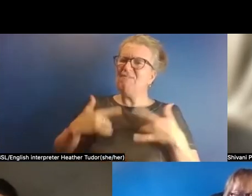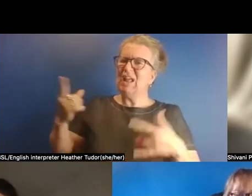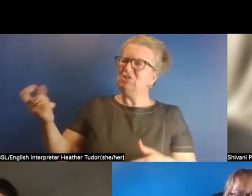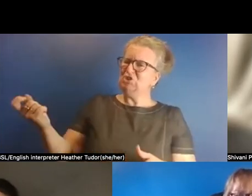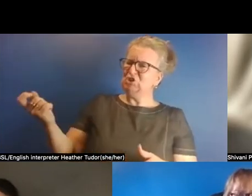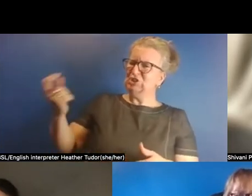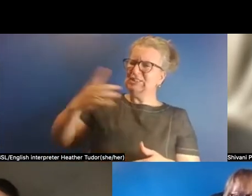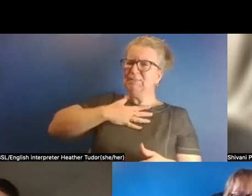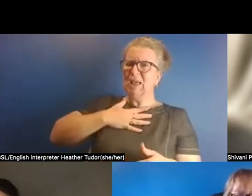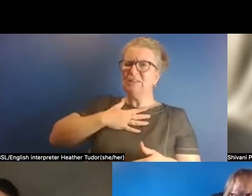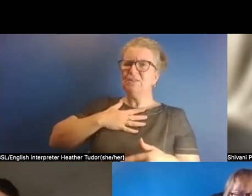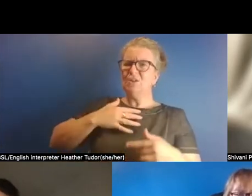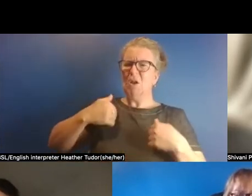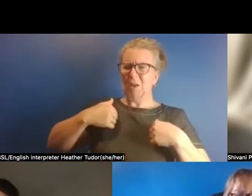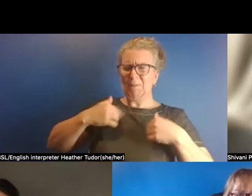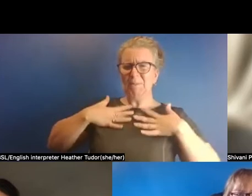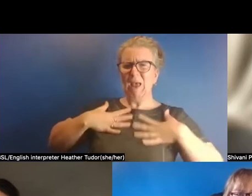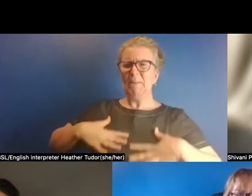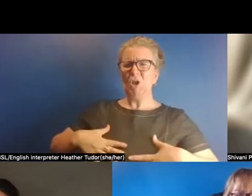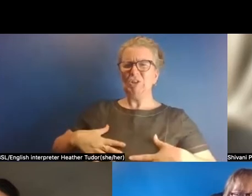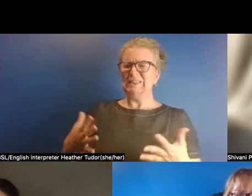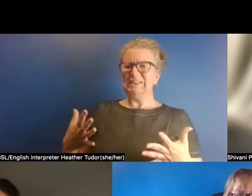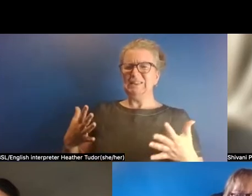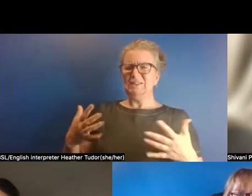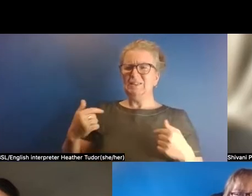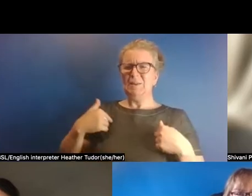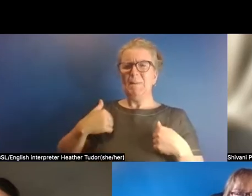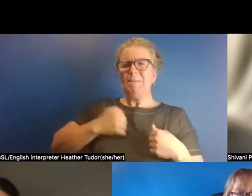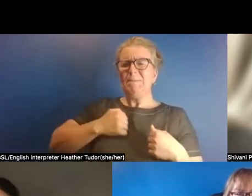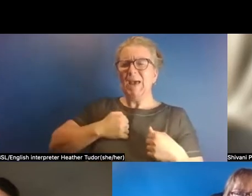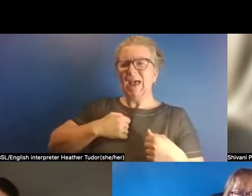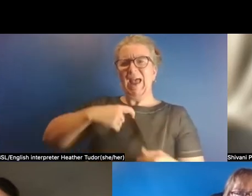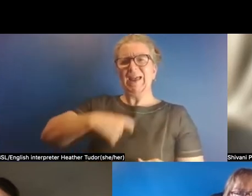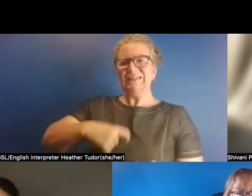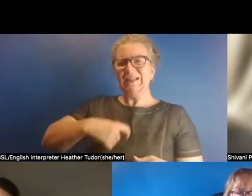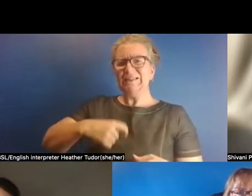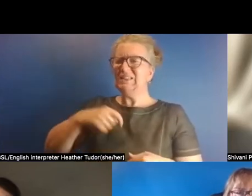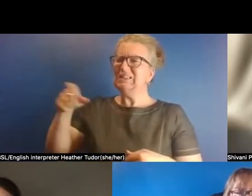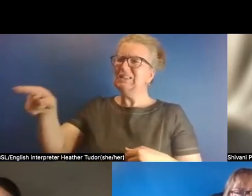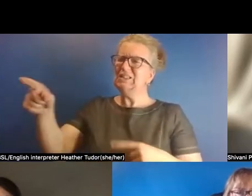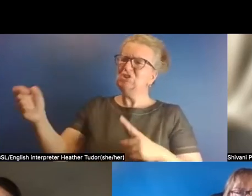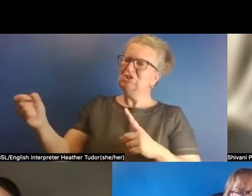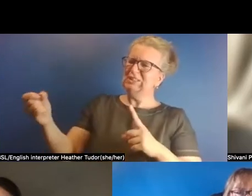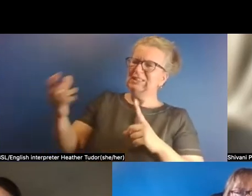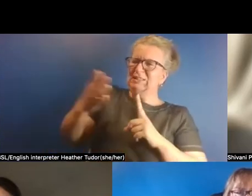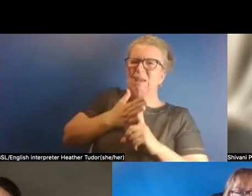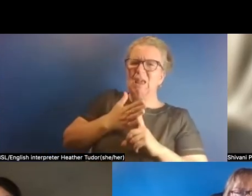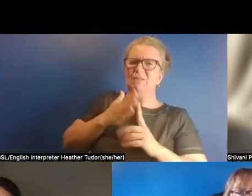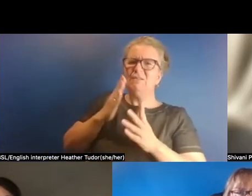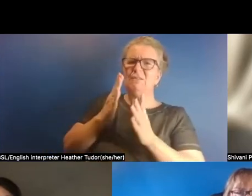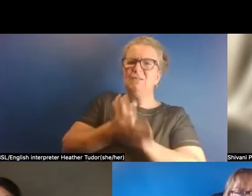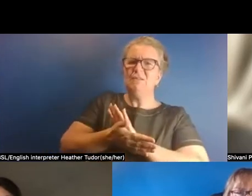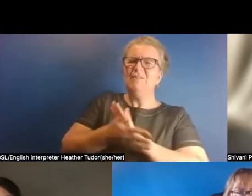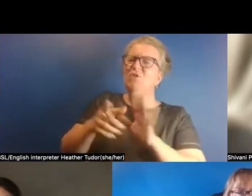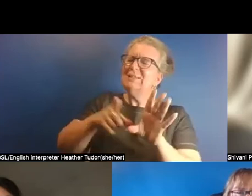identity. And it just and I so for so many years I just didn't want to remember that story,